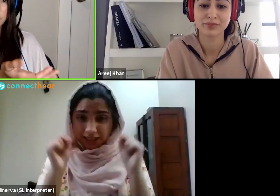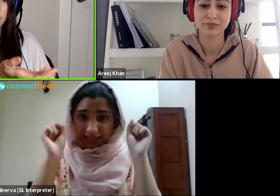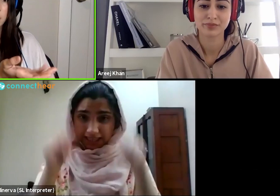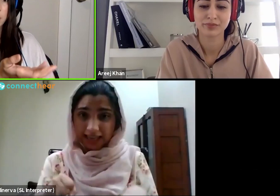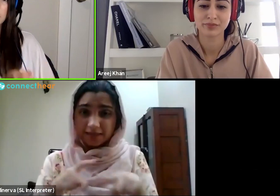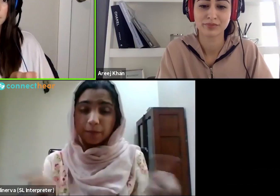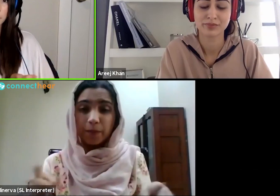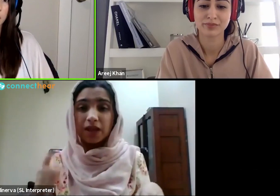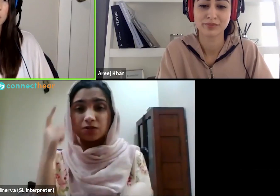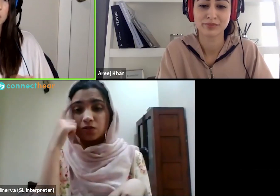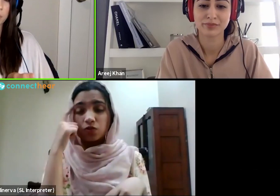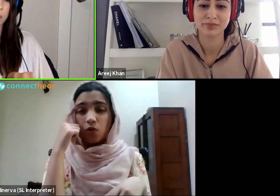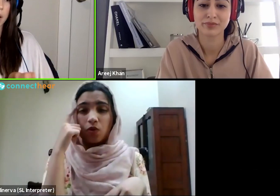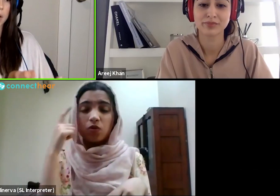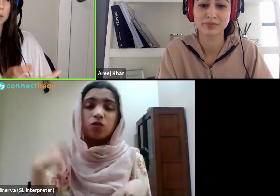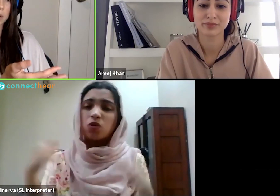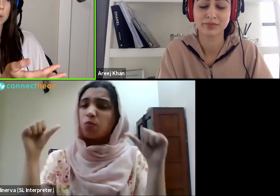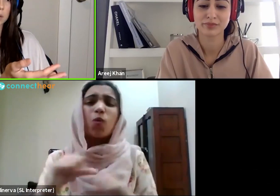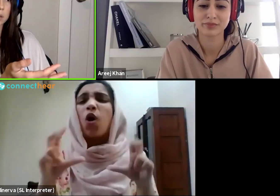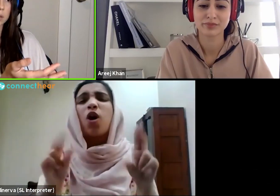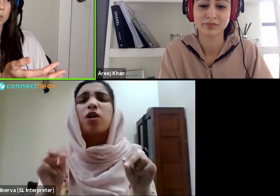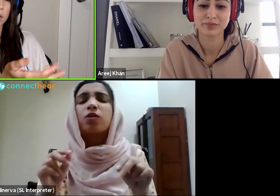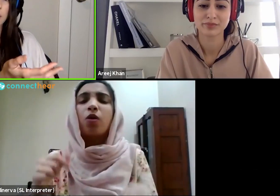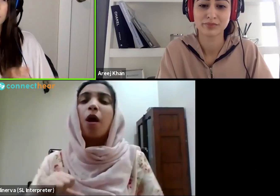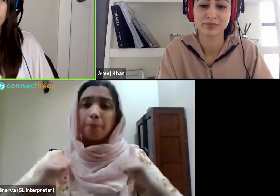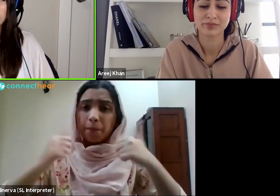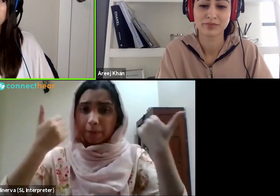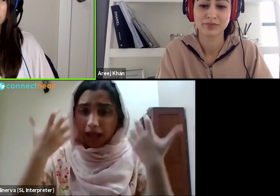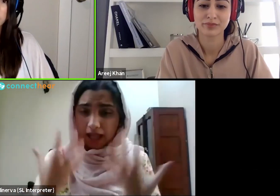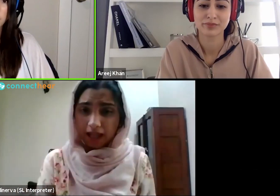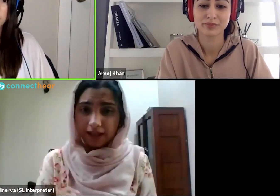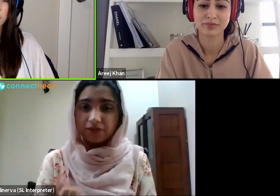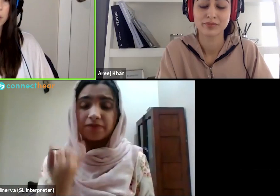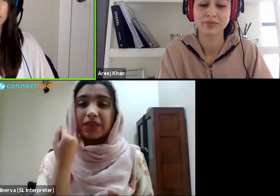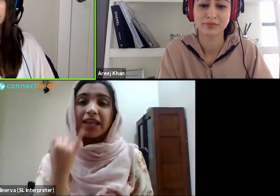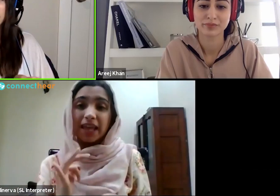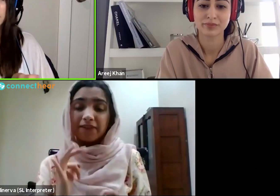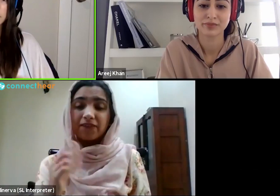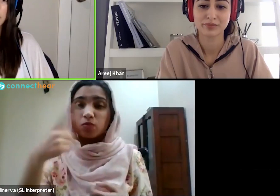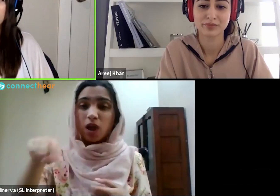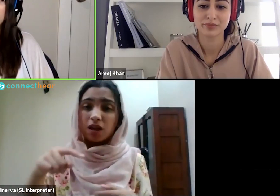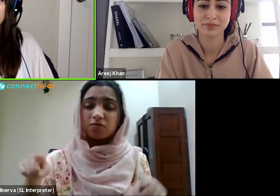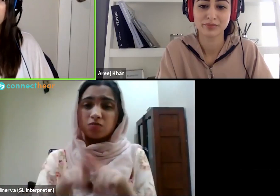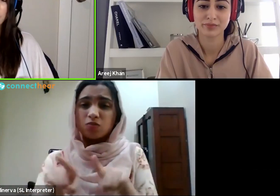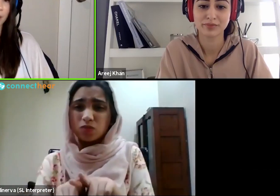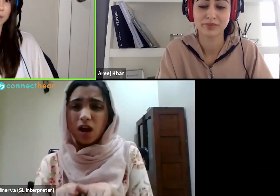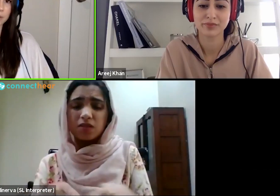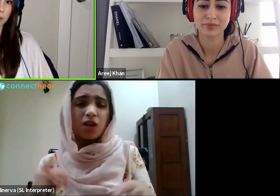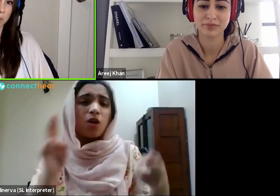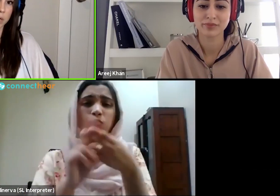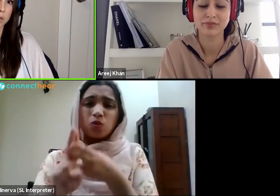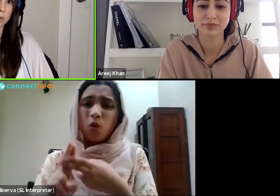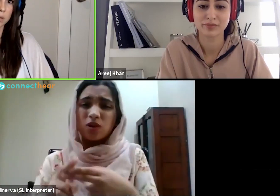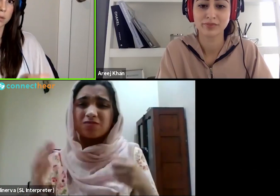because, it is a heavy load. But when you have the right people that surround you, whether it's a life partner or friends